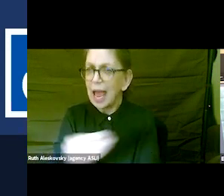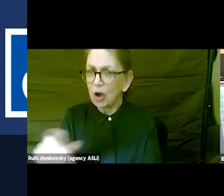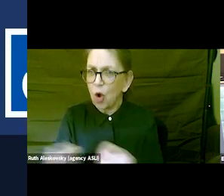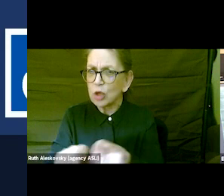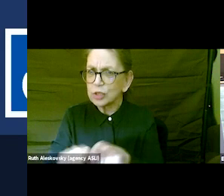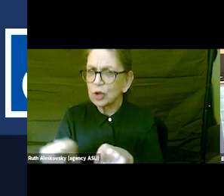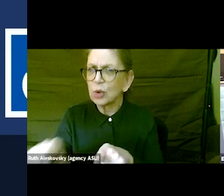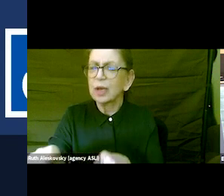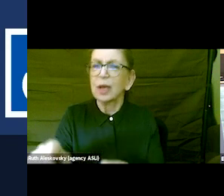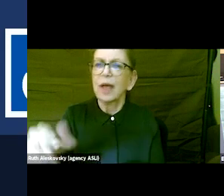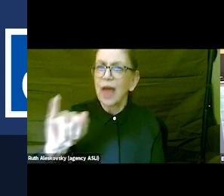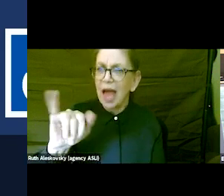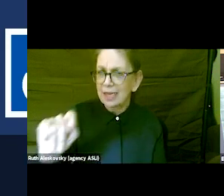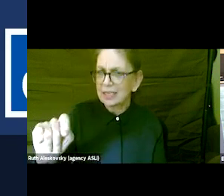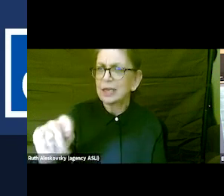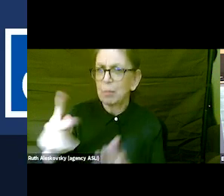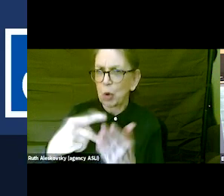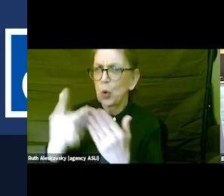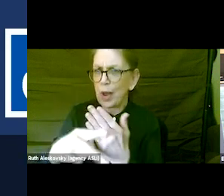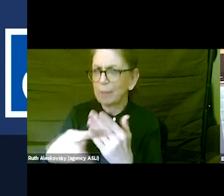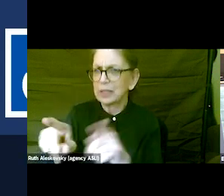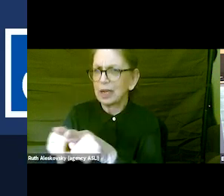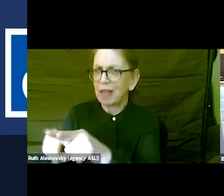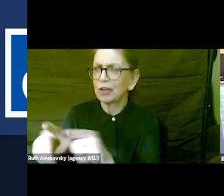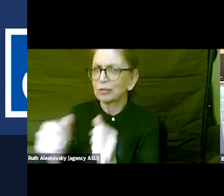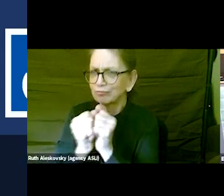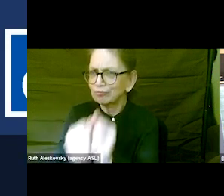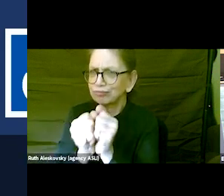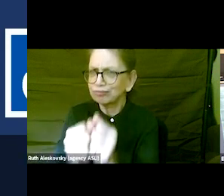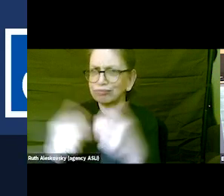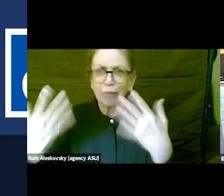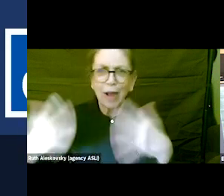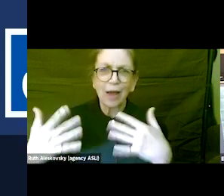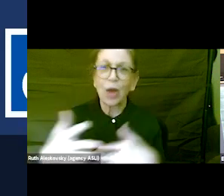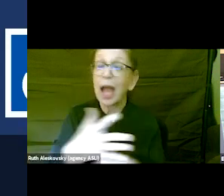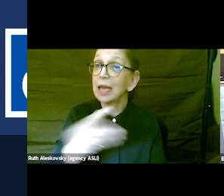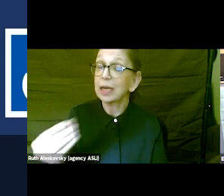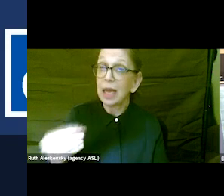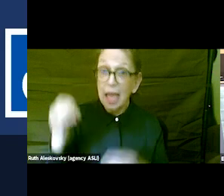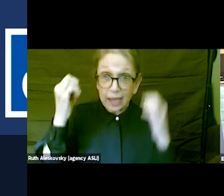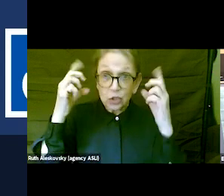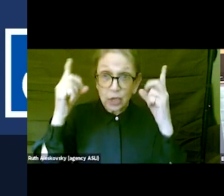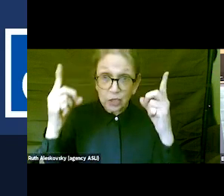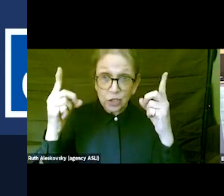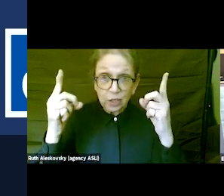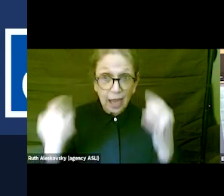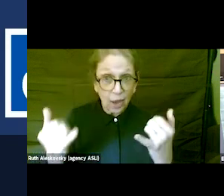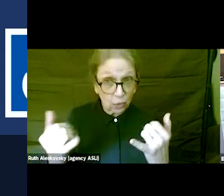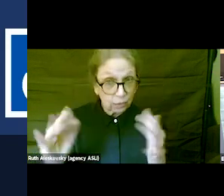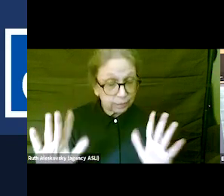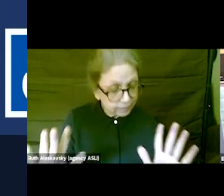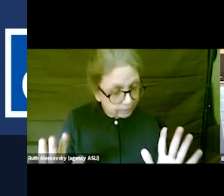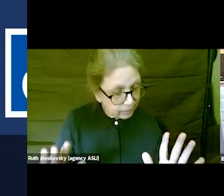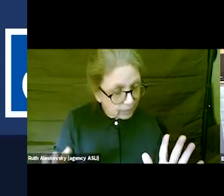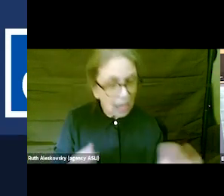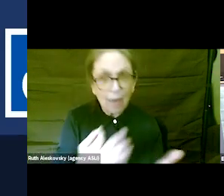bill IT programs. You know, and education, we think of education, financial